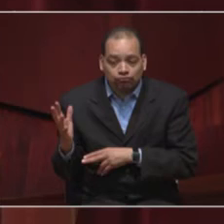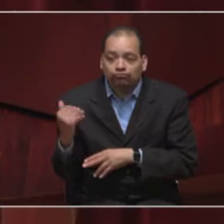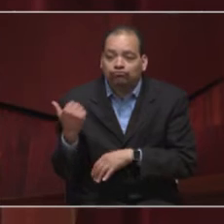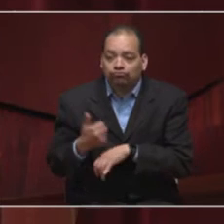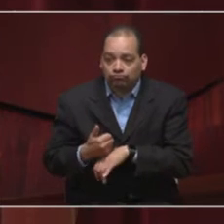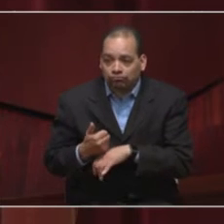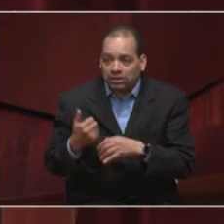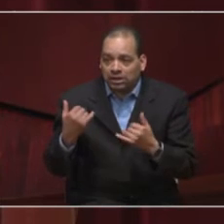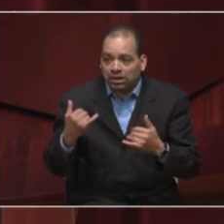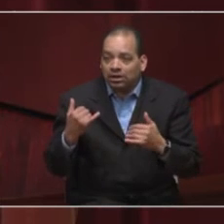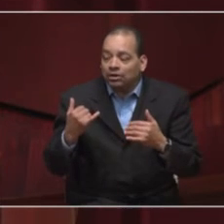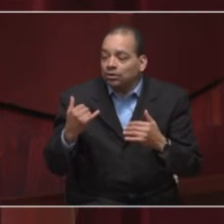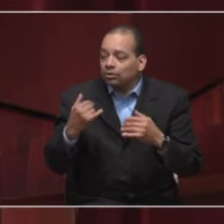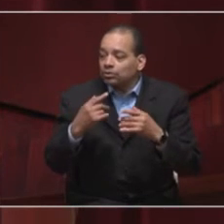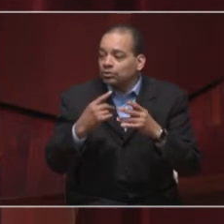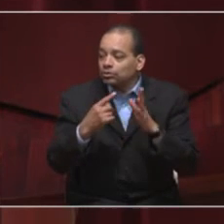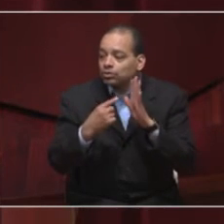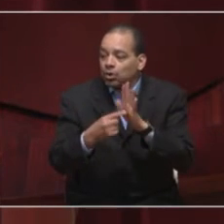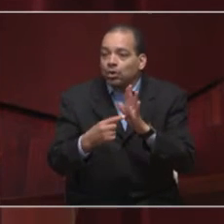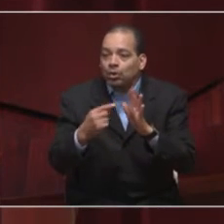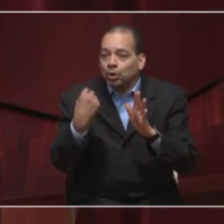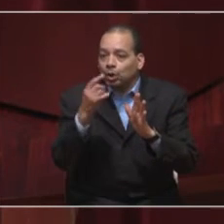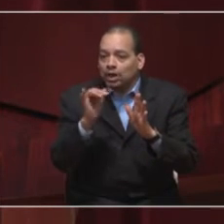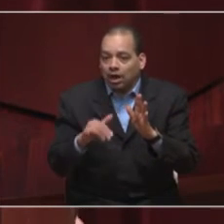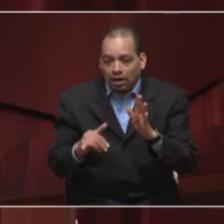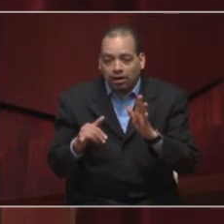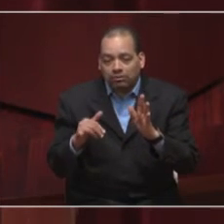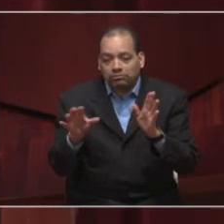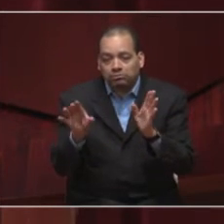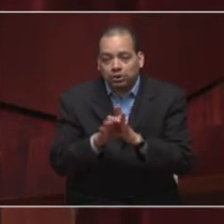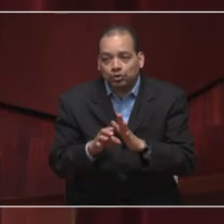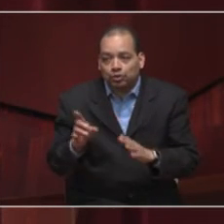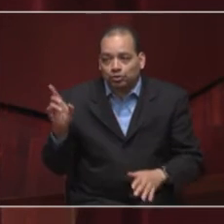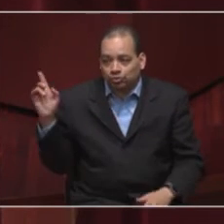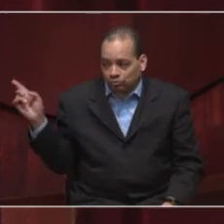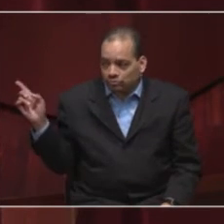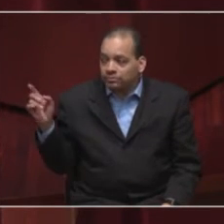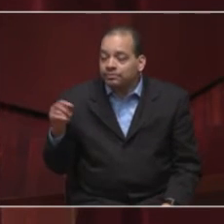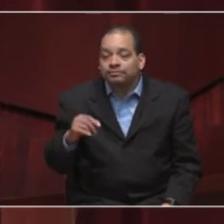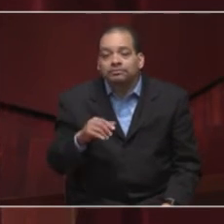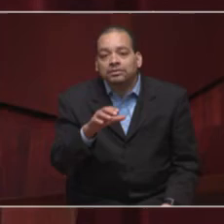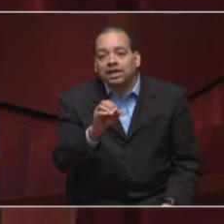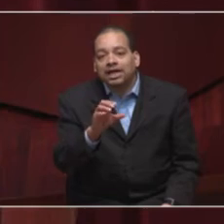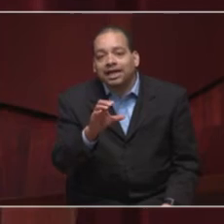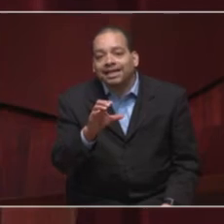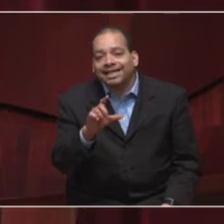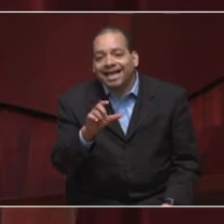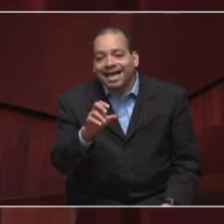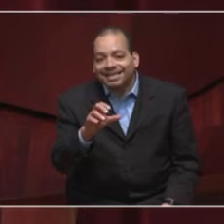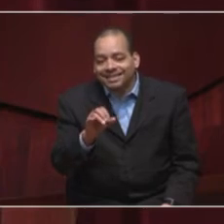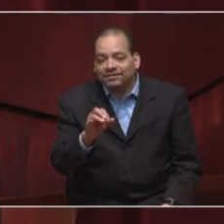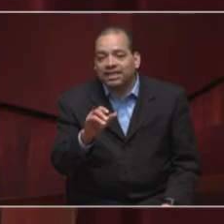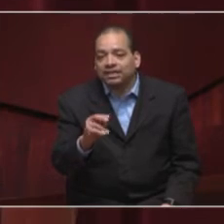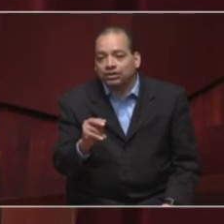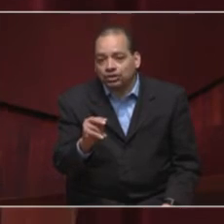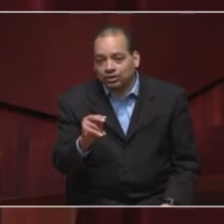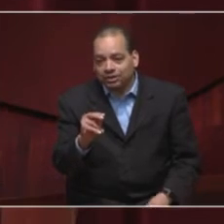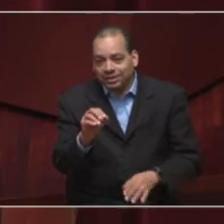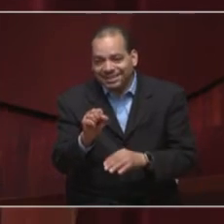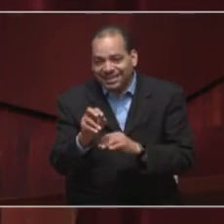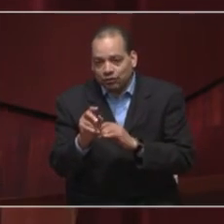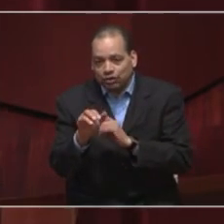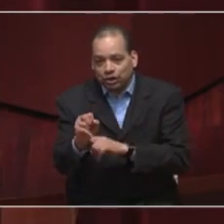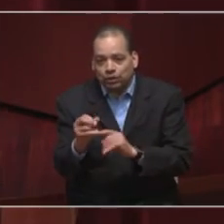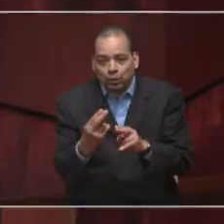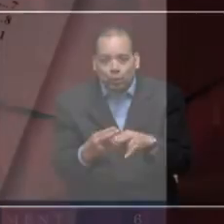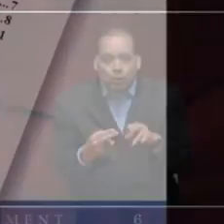Here's just pictures of kind of what it looks like, the classification series. As again, it is 0308. It came